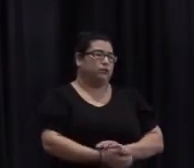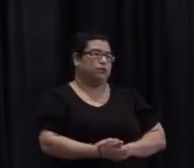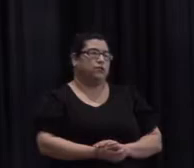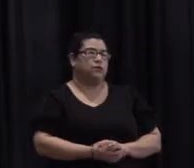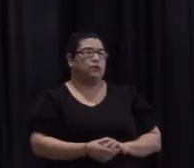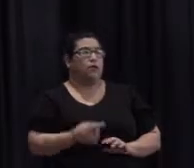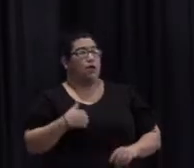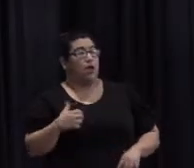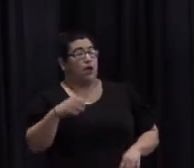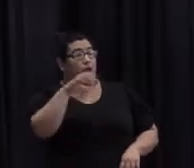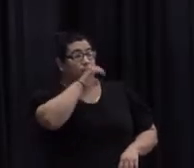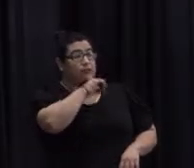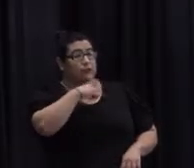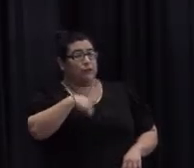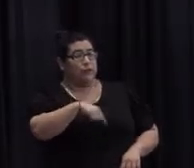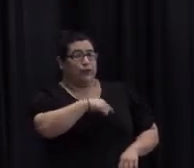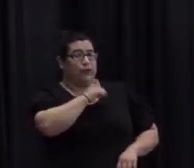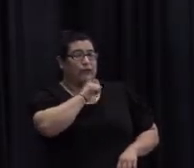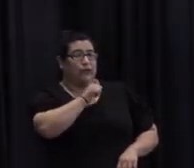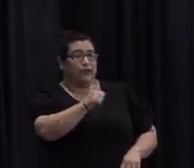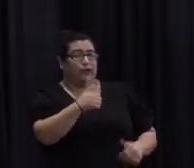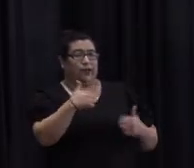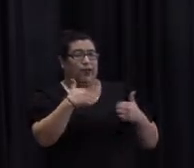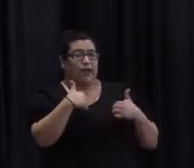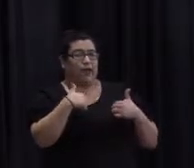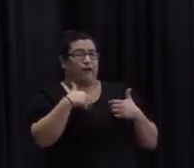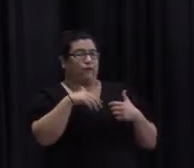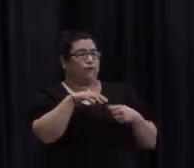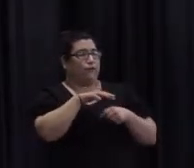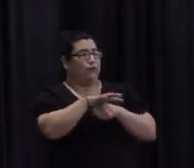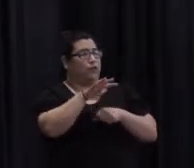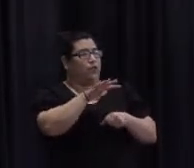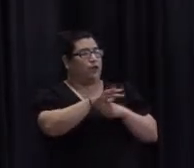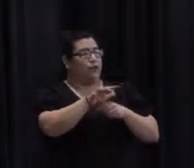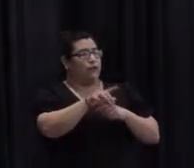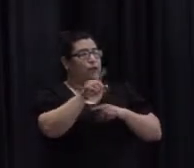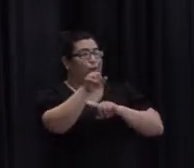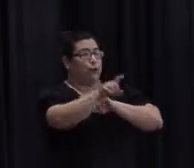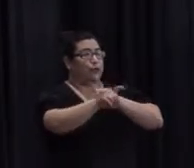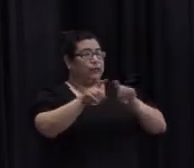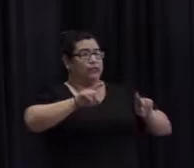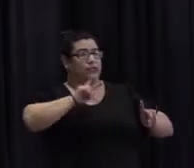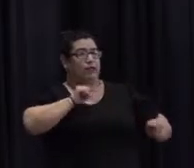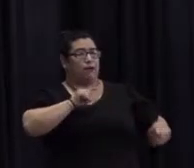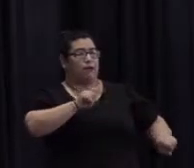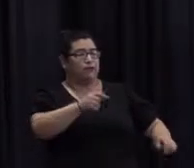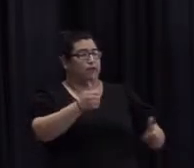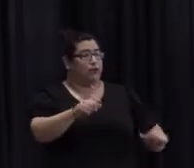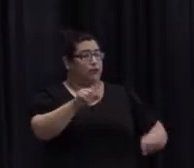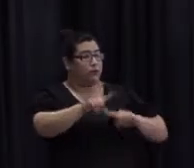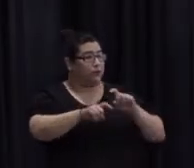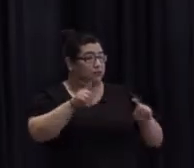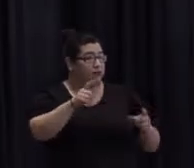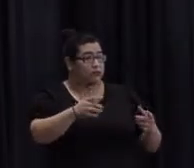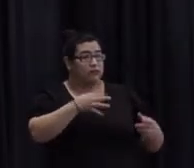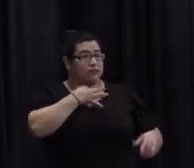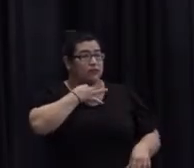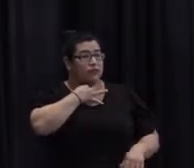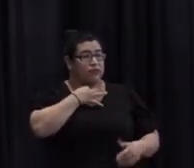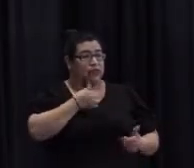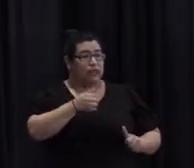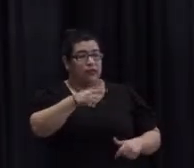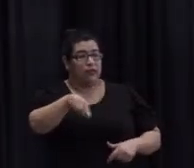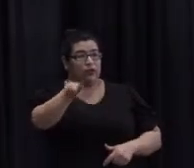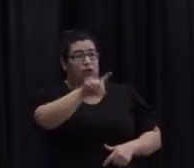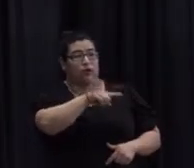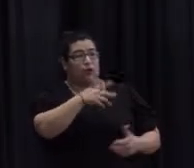I guess we didn't have any Q&A session. I don't know if there's any questions, any concerns, or any something that